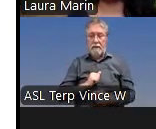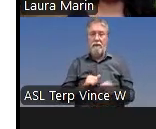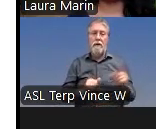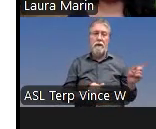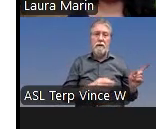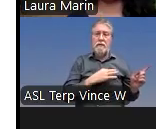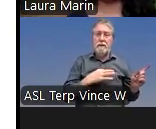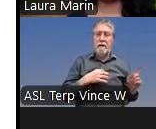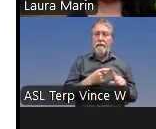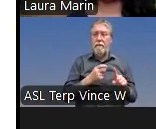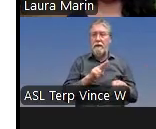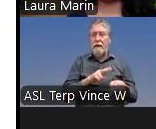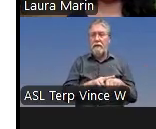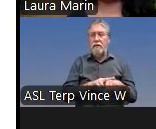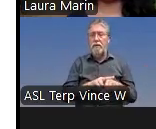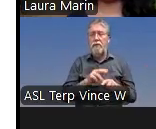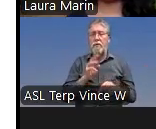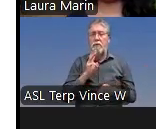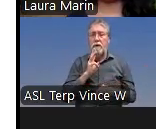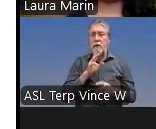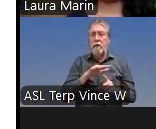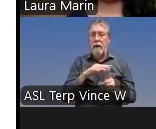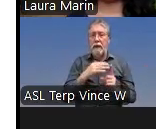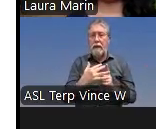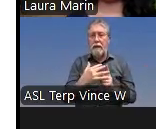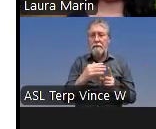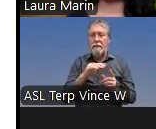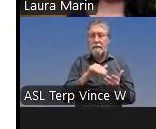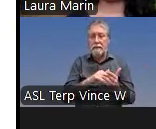Center coordinated with and worked on these sites